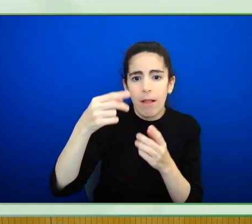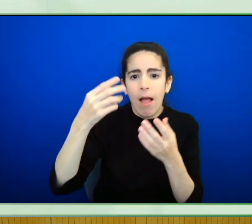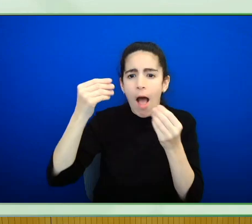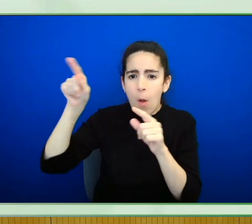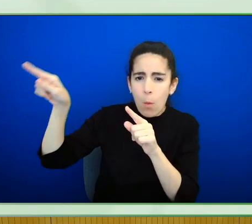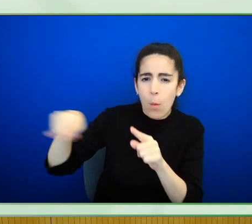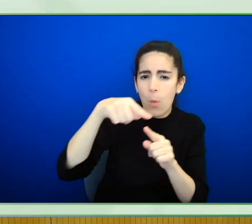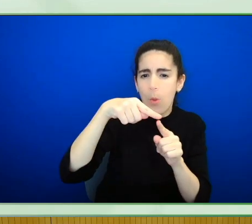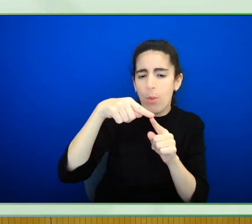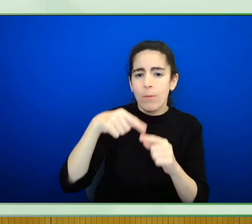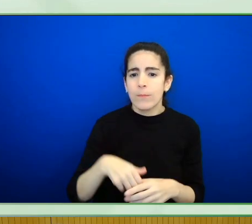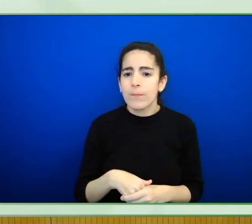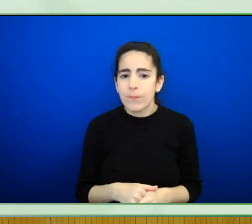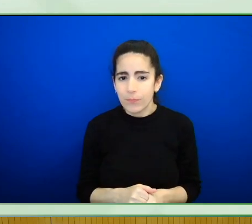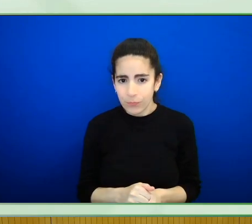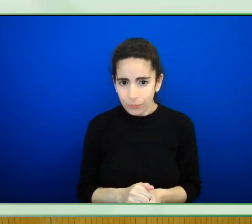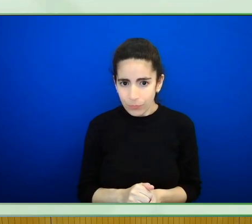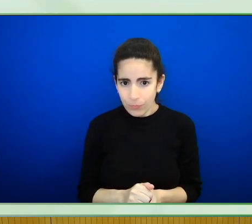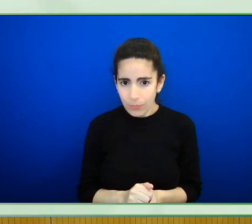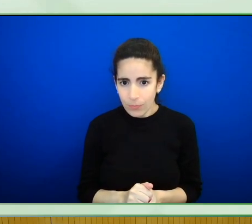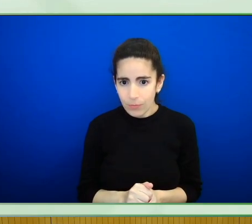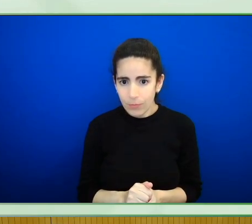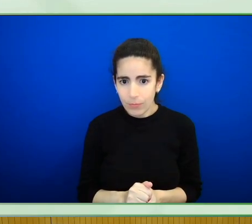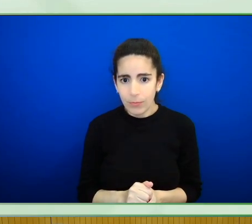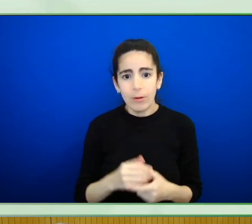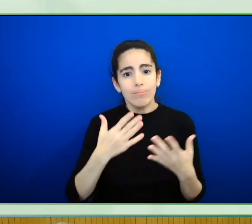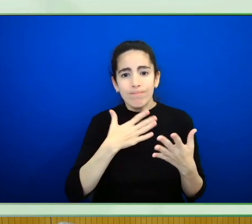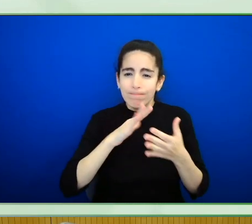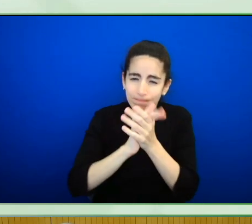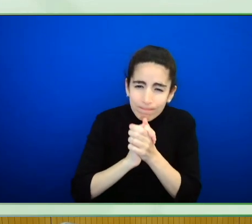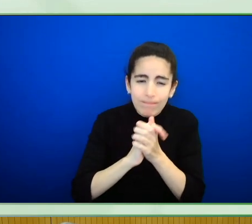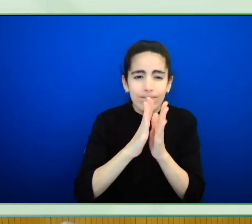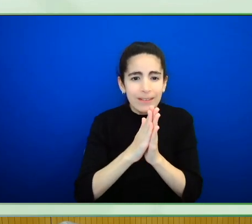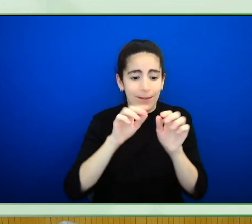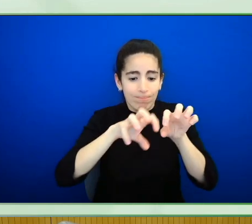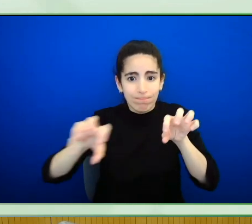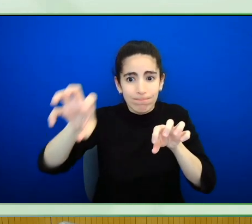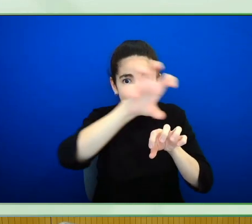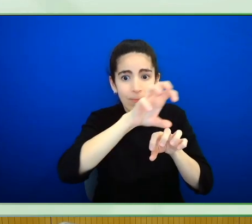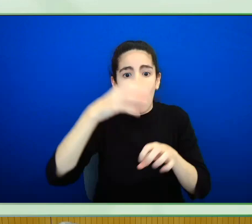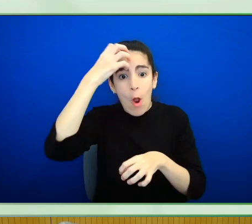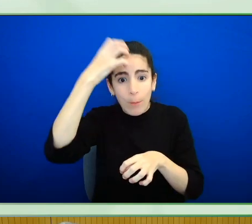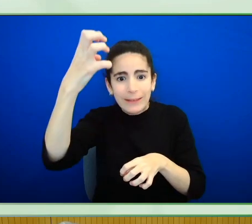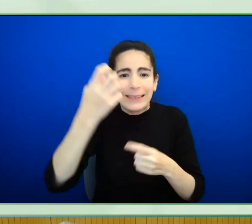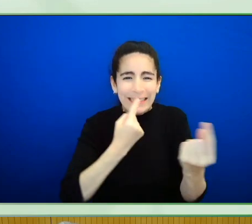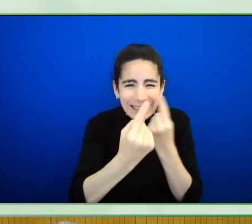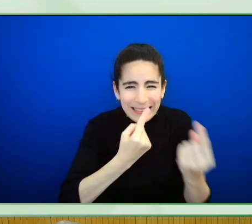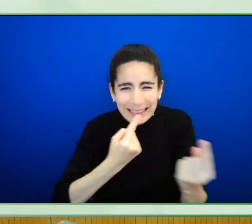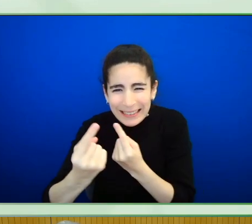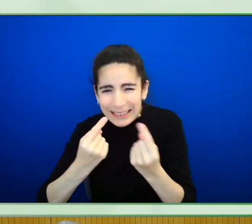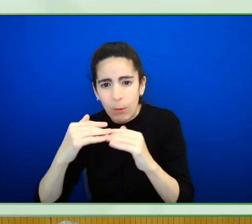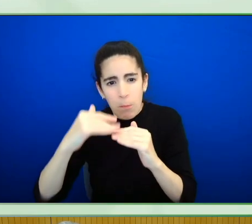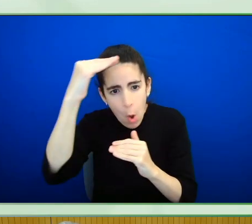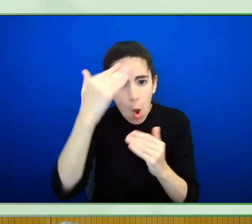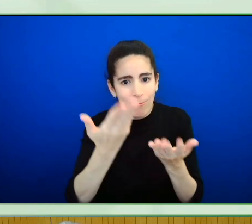Sindh, NWFP, and Balochistan, KPK, to have optometrists deployed at rural health center